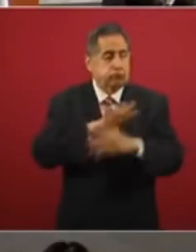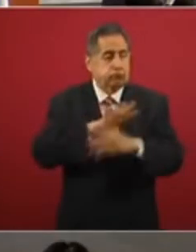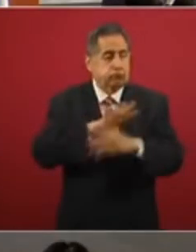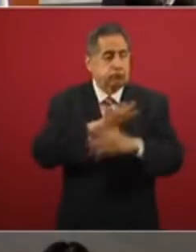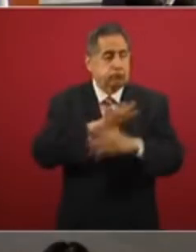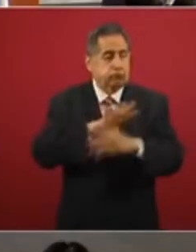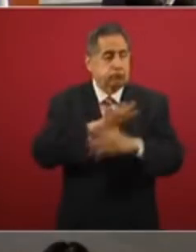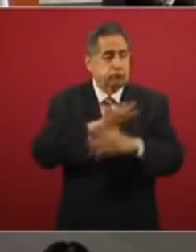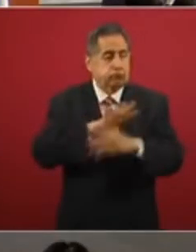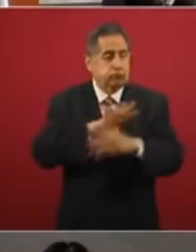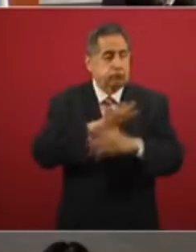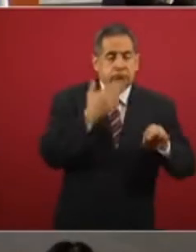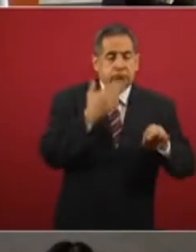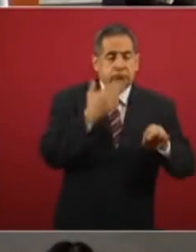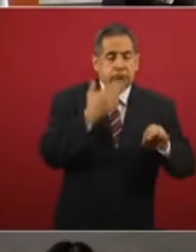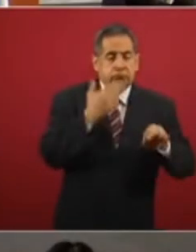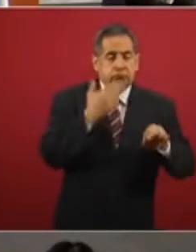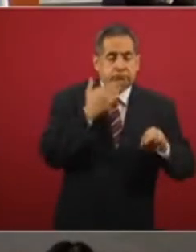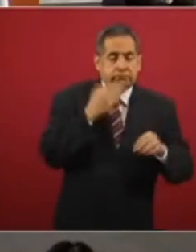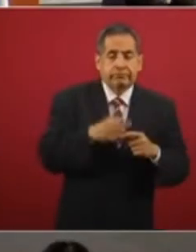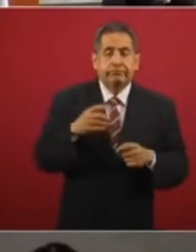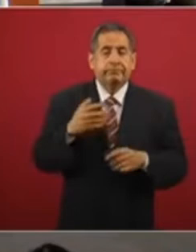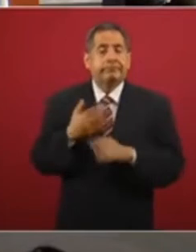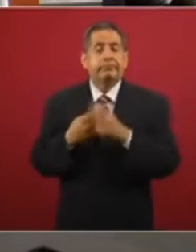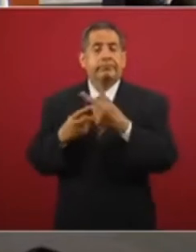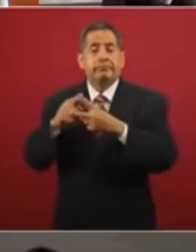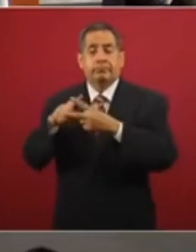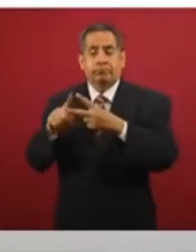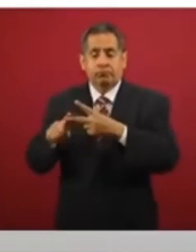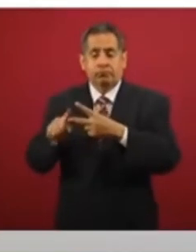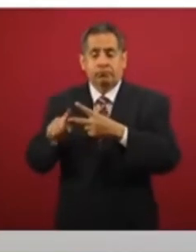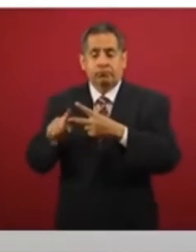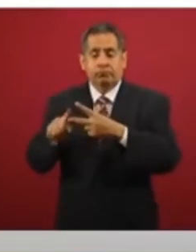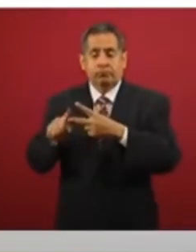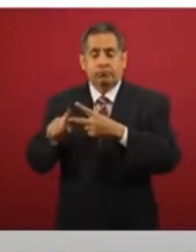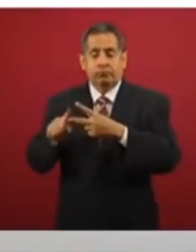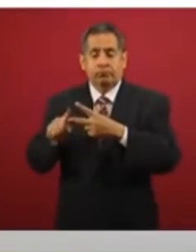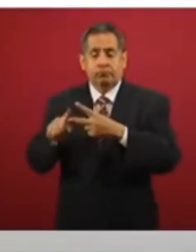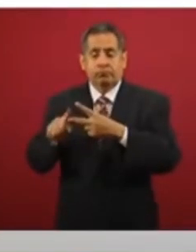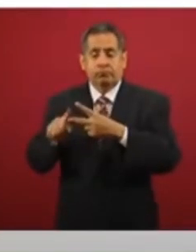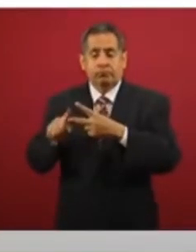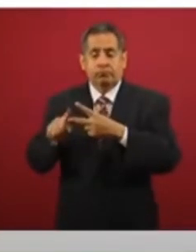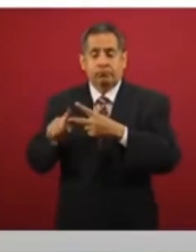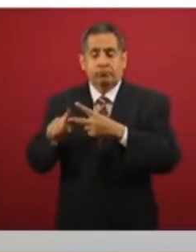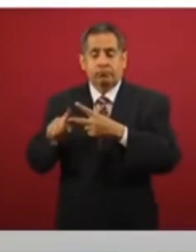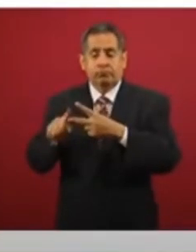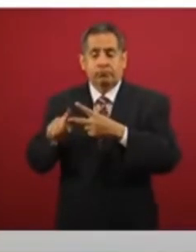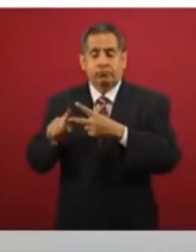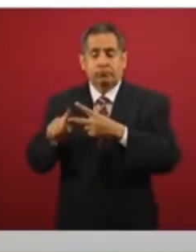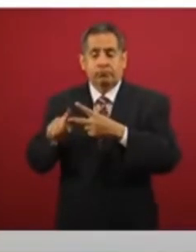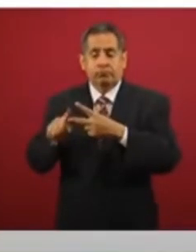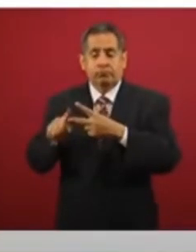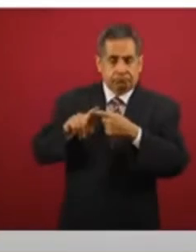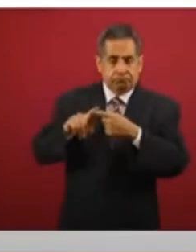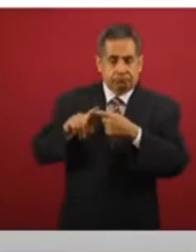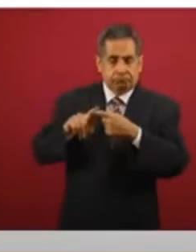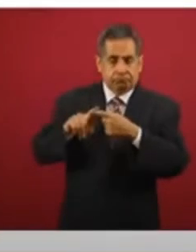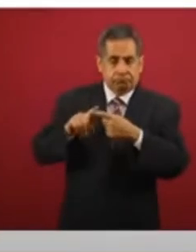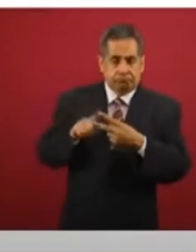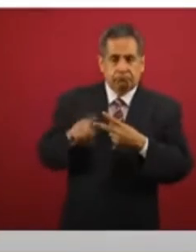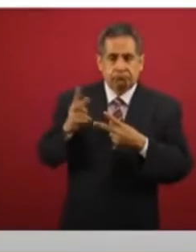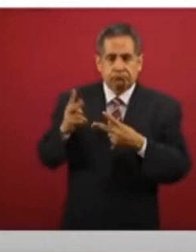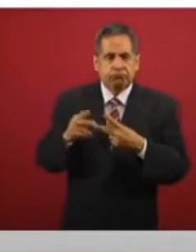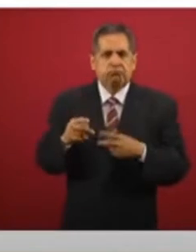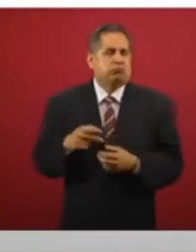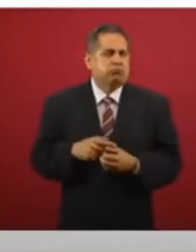are functioning except for two. Uno que tiene reducción de servicios. One of them that has conditional services. Y otro